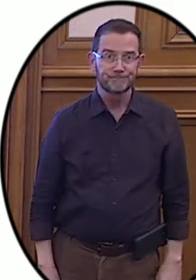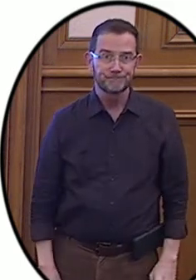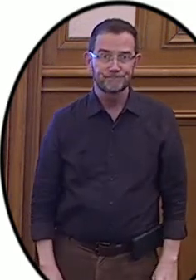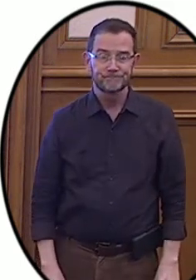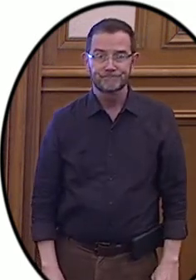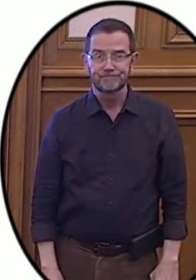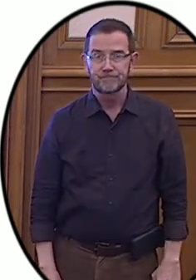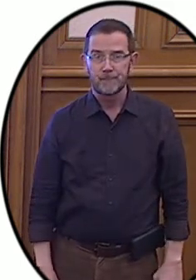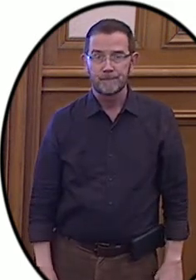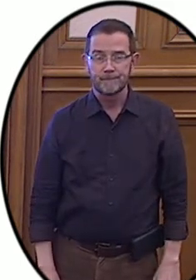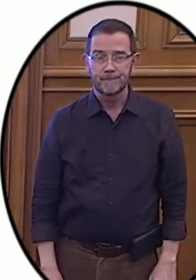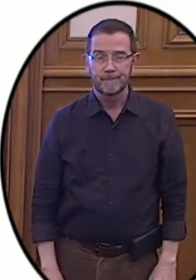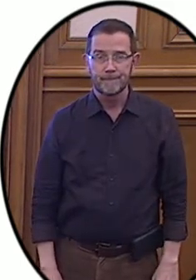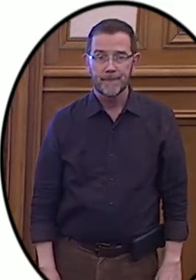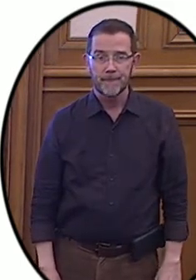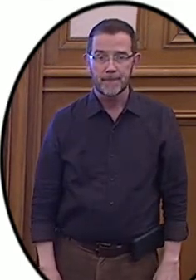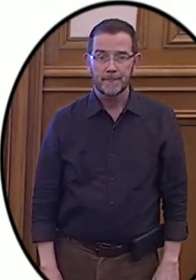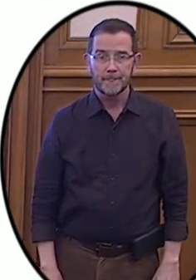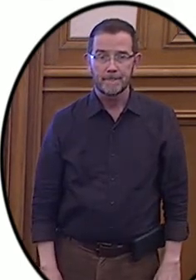To give a